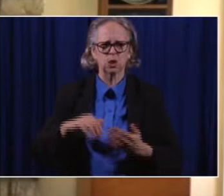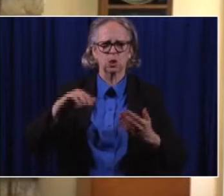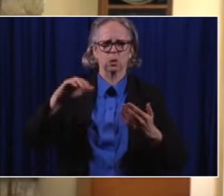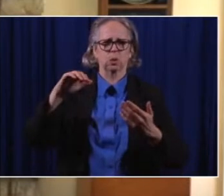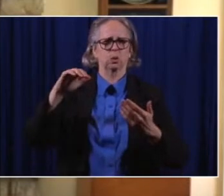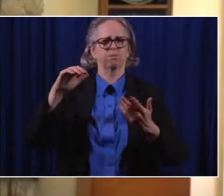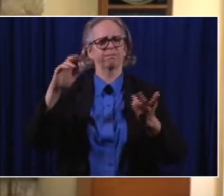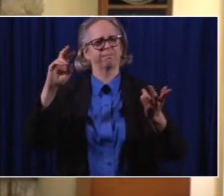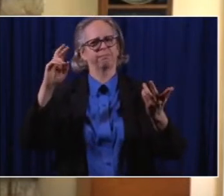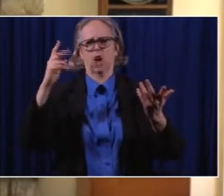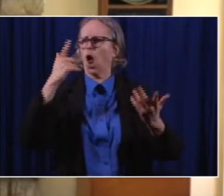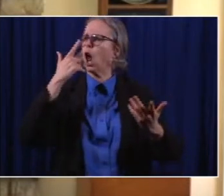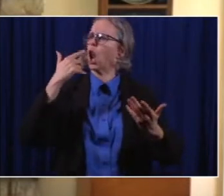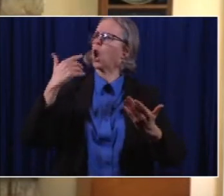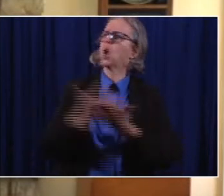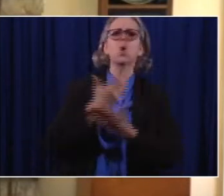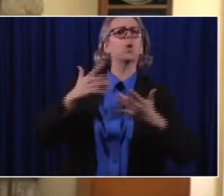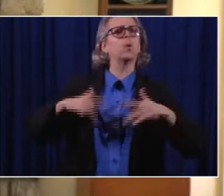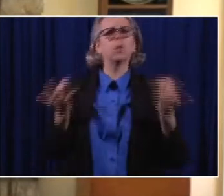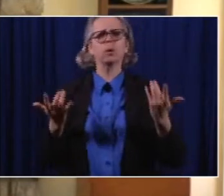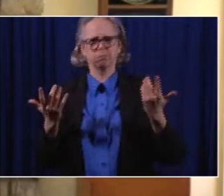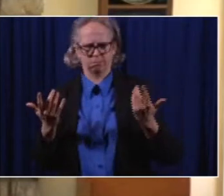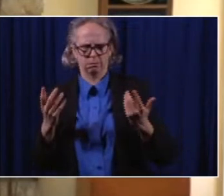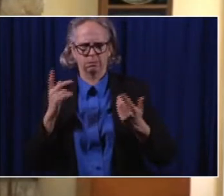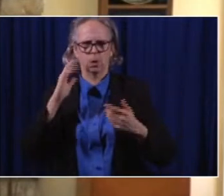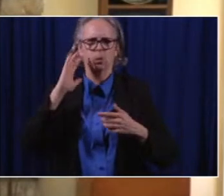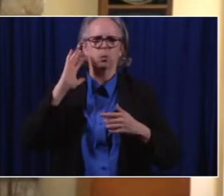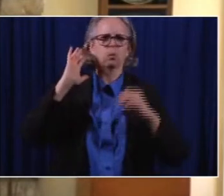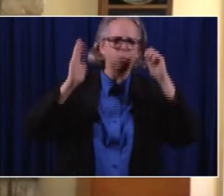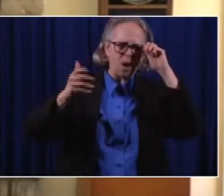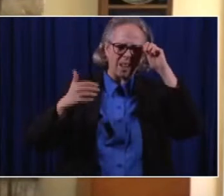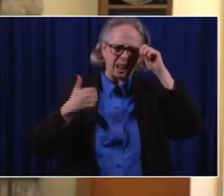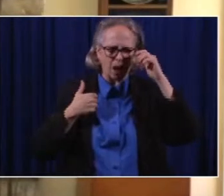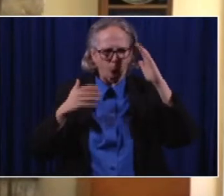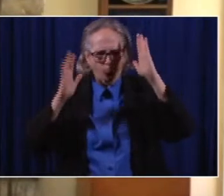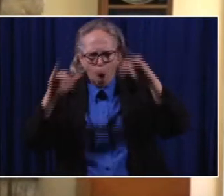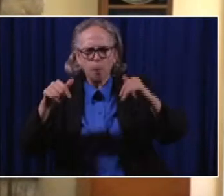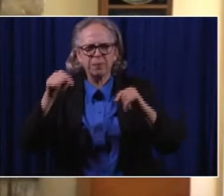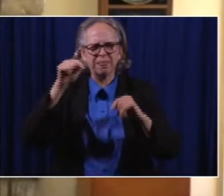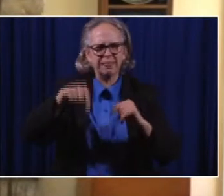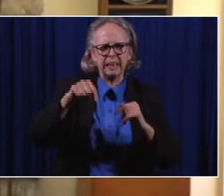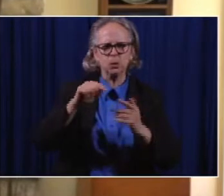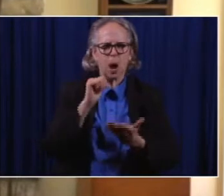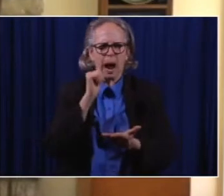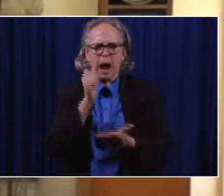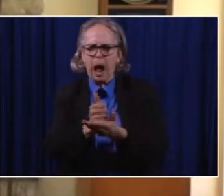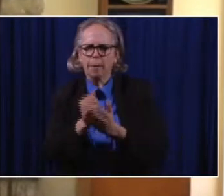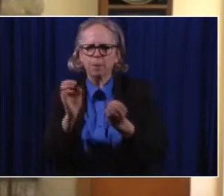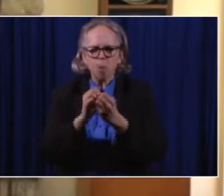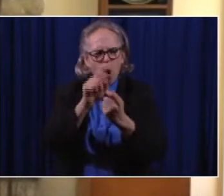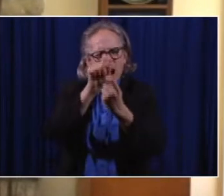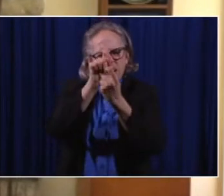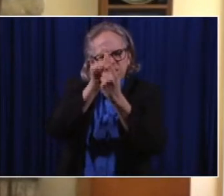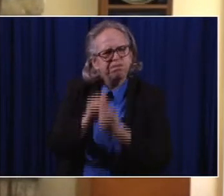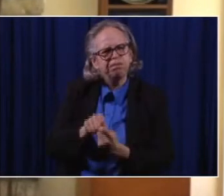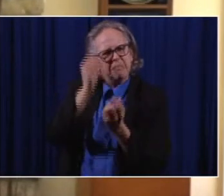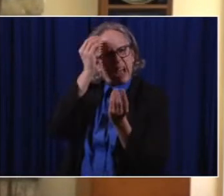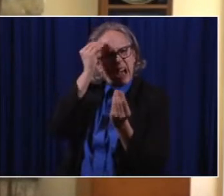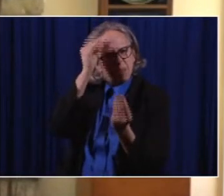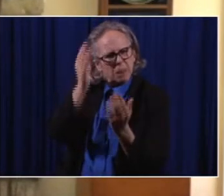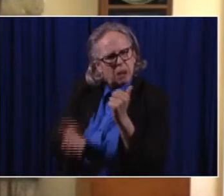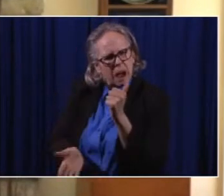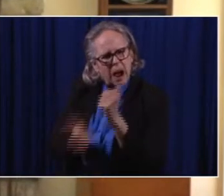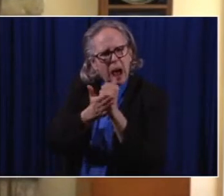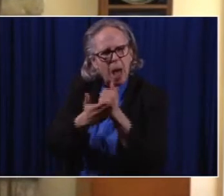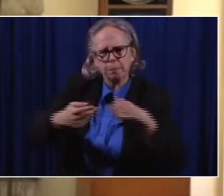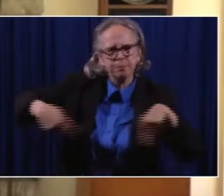you more specific details, particularly if you live in a larger county, and that is the ability to